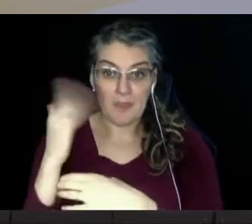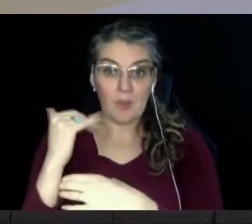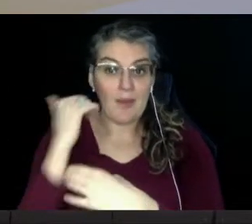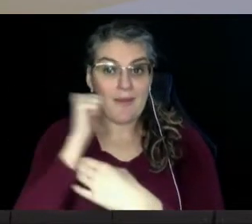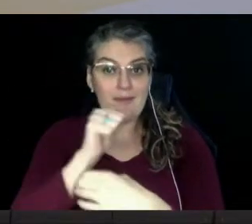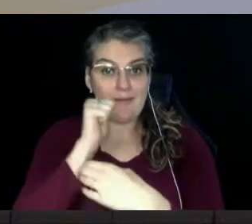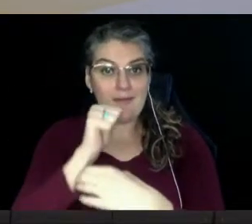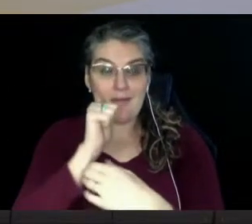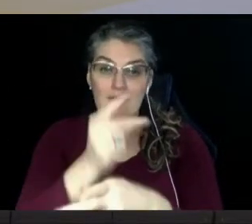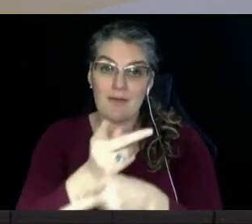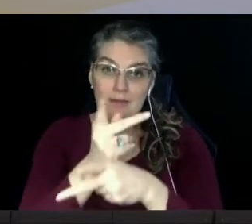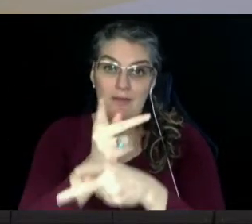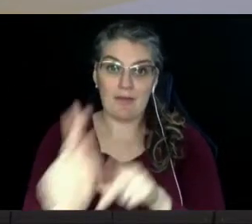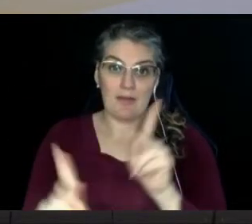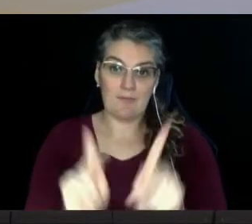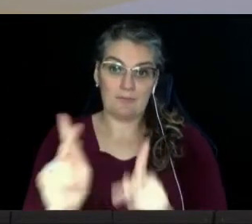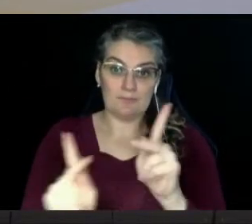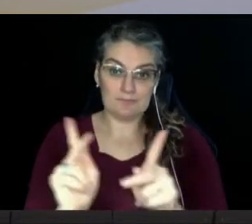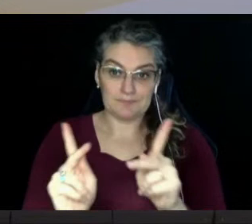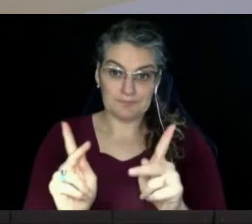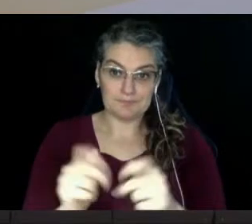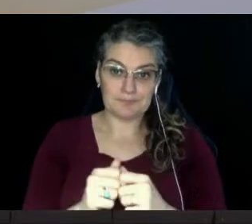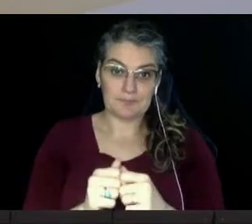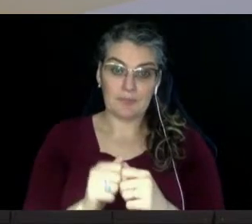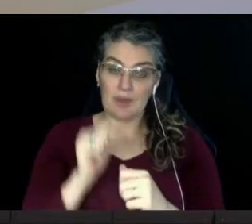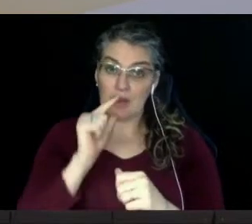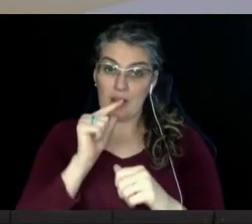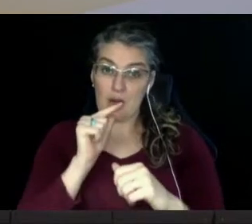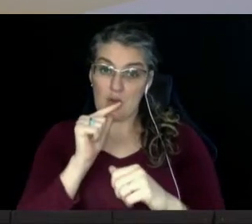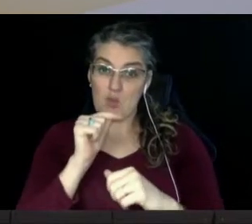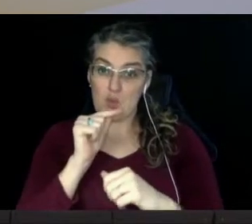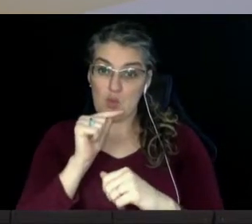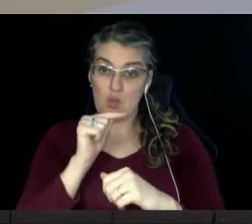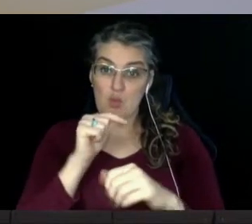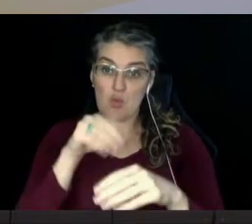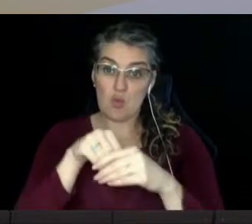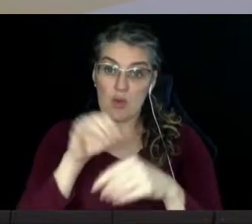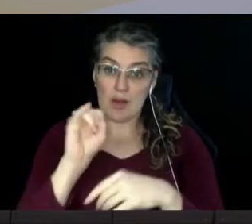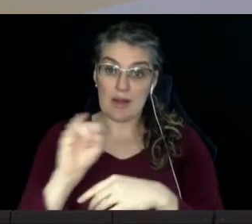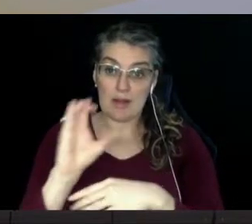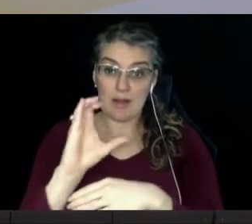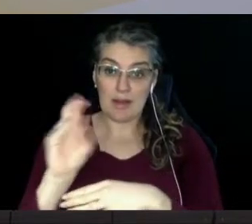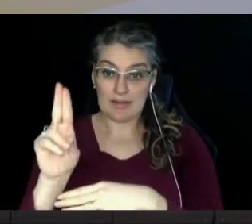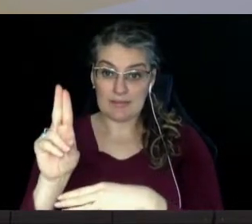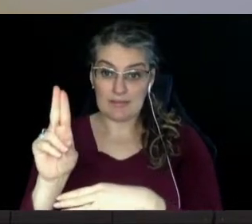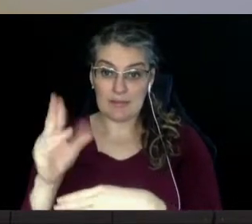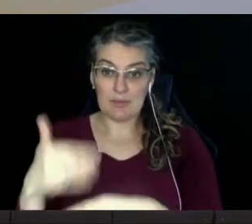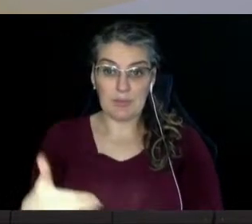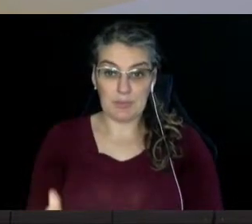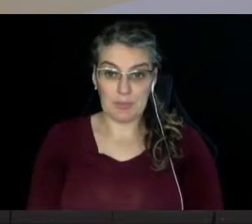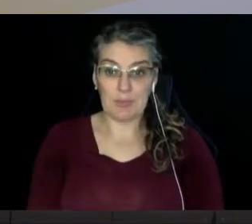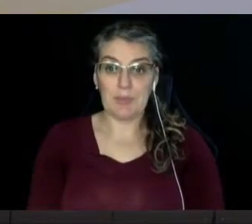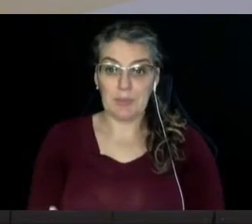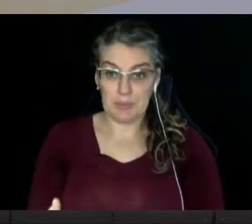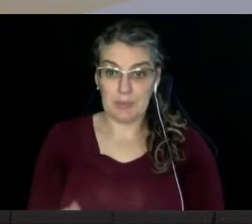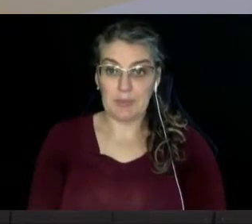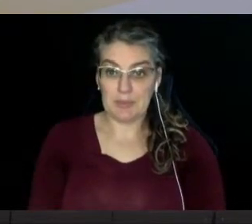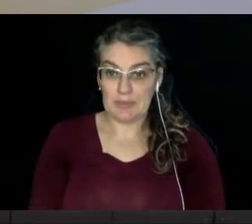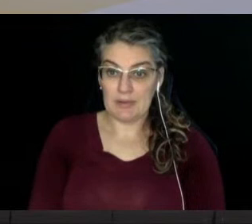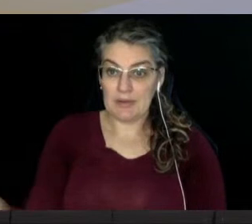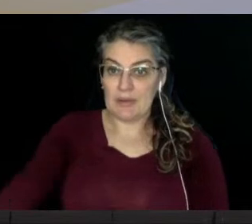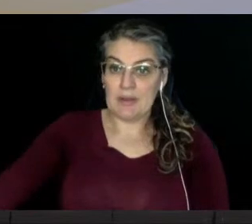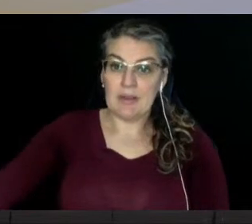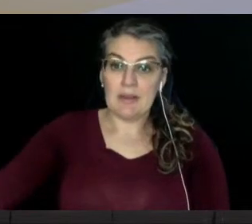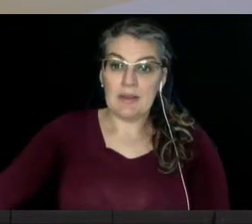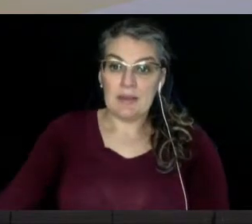in intensive care units. We know the basic public health measures work against the variants. Physical